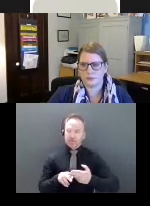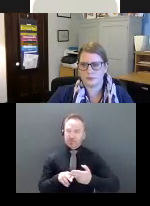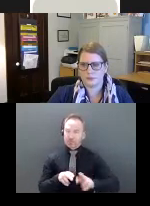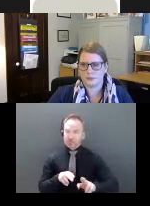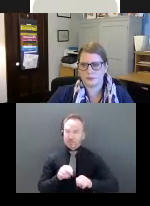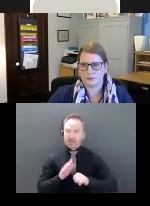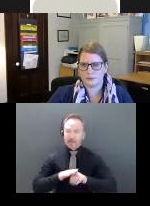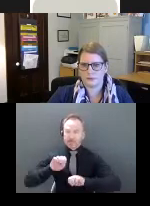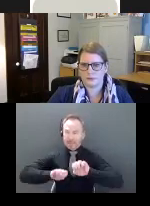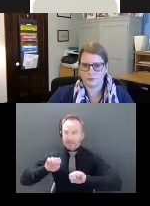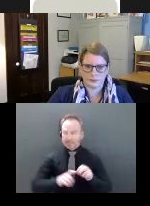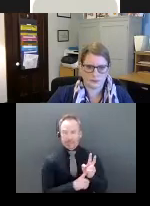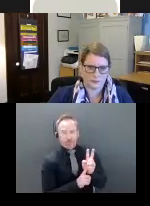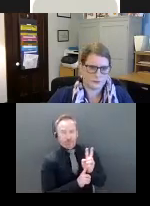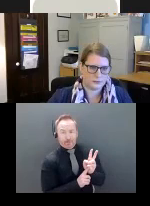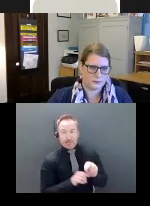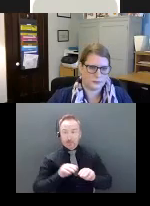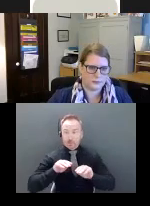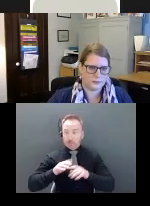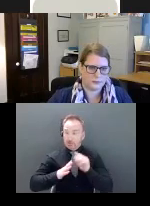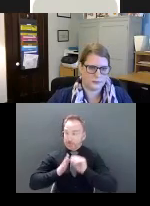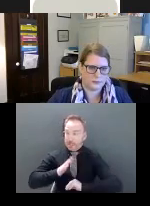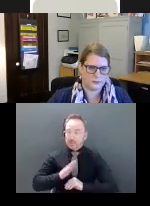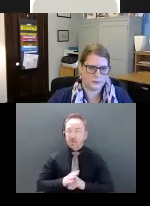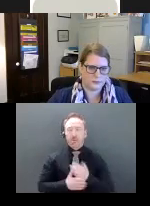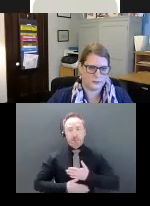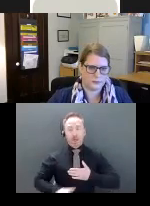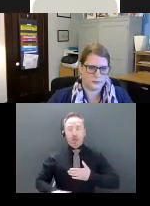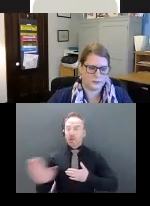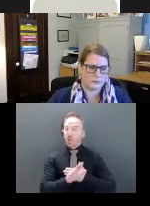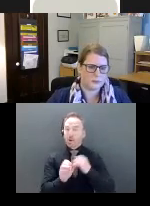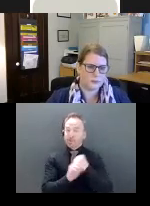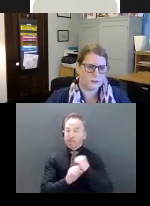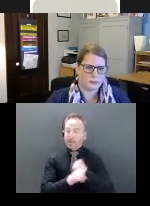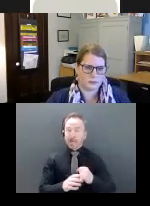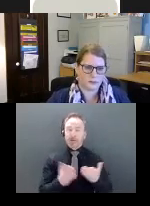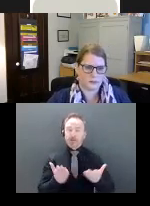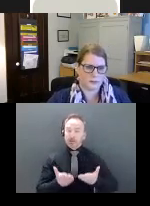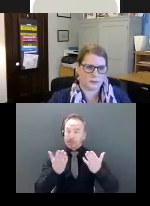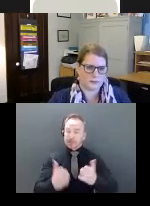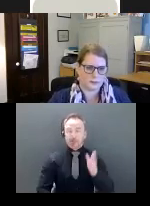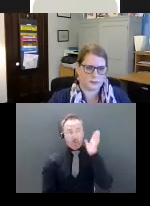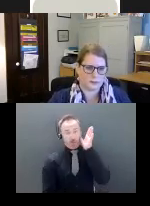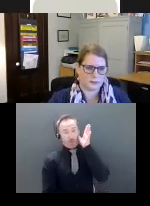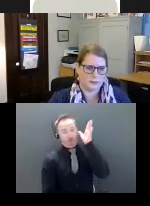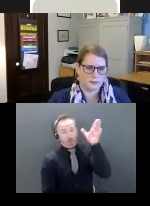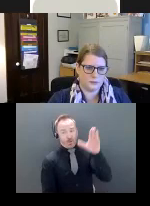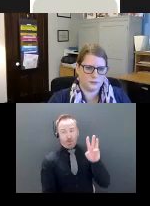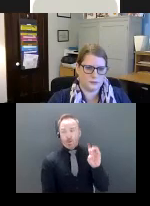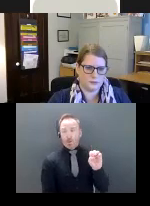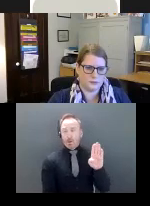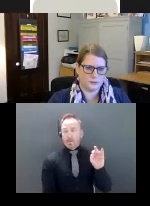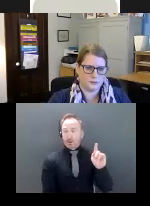to complete. We do appreciate your feedback and suggestions for future webinars. It helps us plan